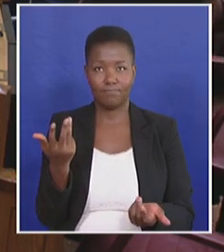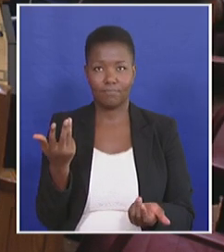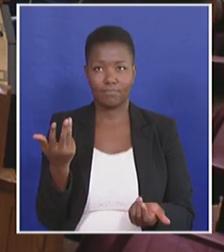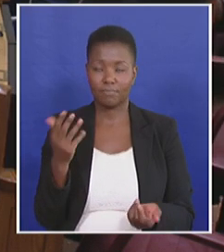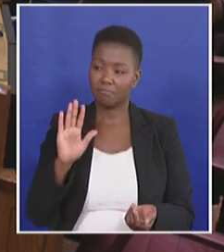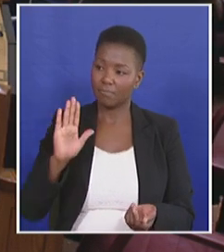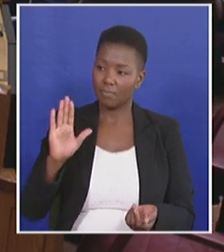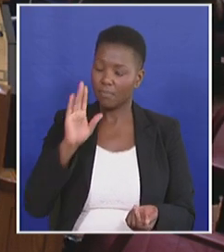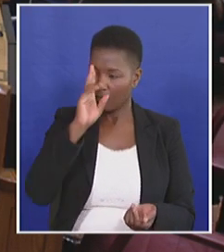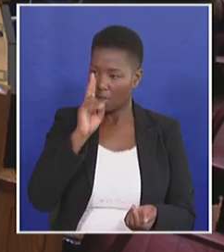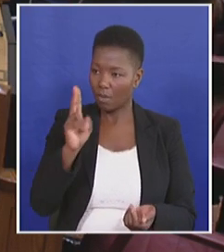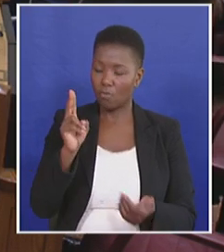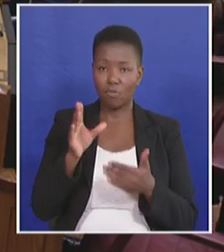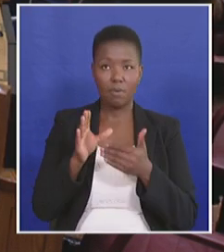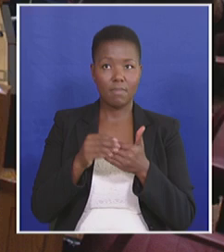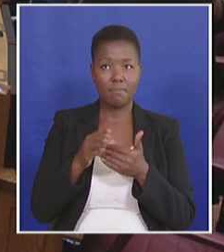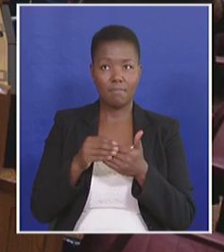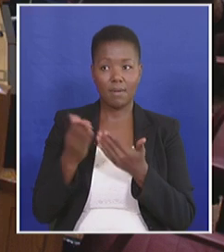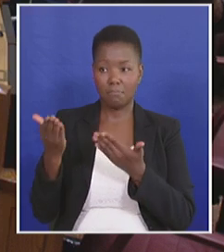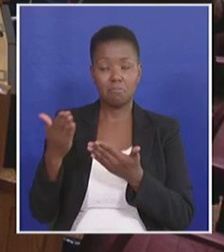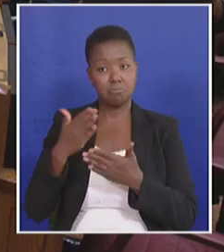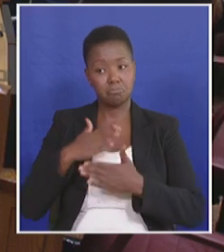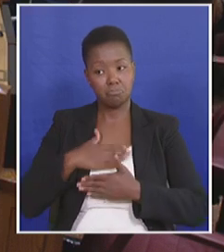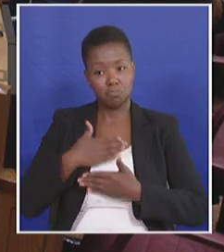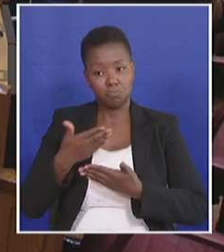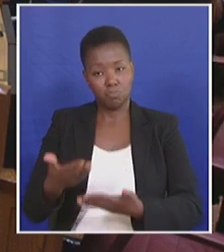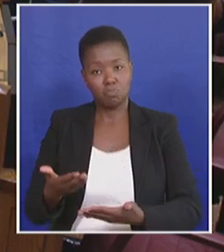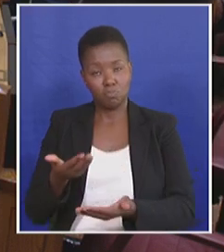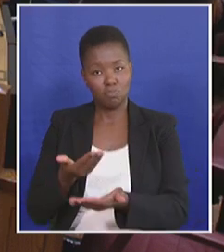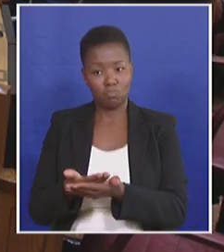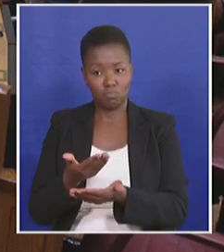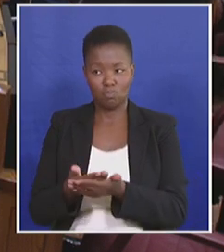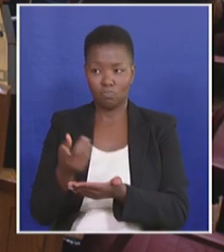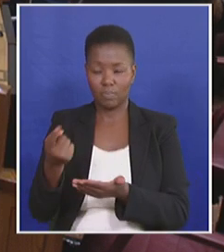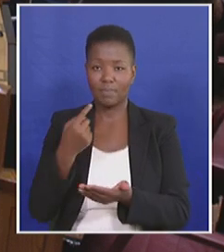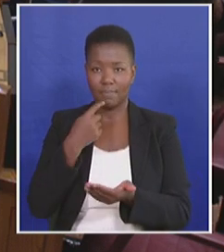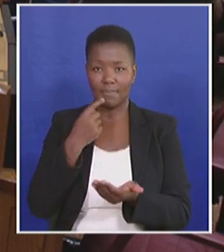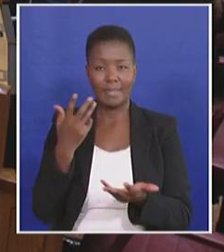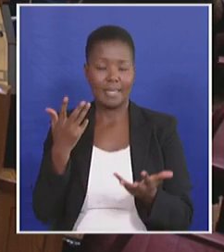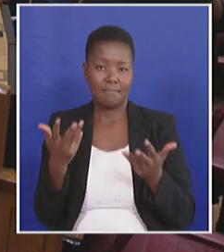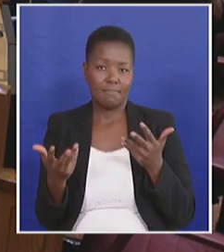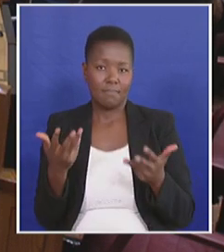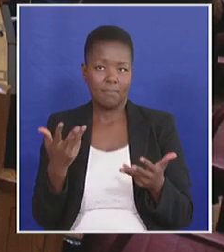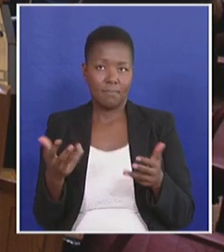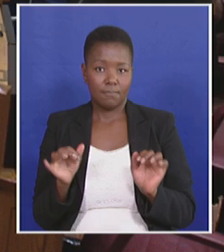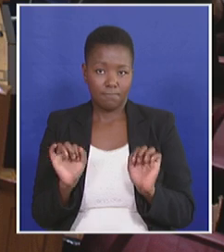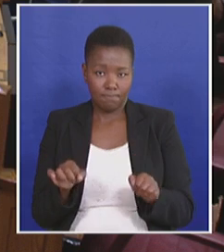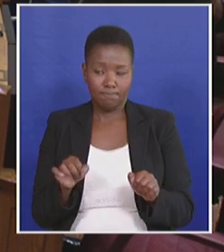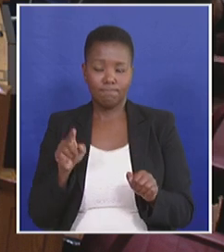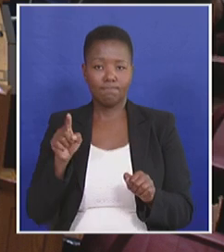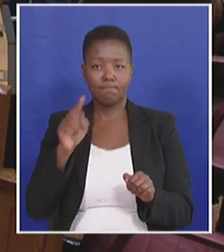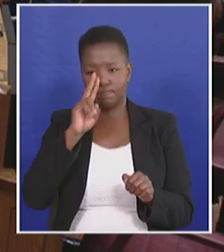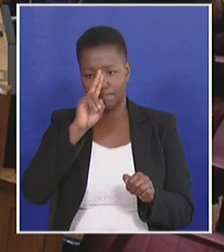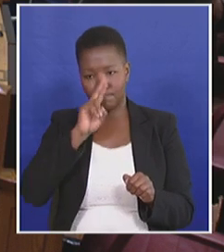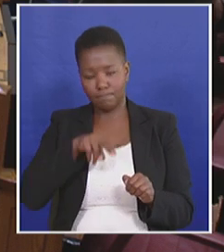the honourable member, if he so wishes, he could probably and may want to elect to consider this